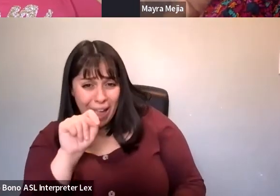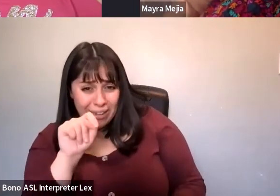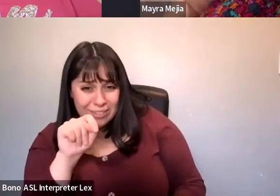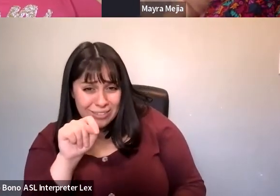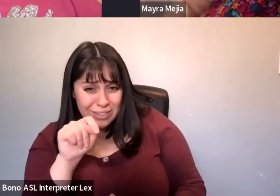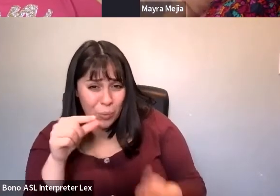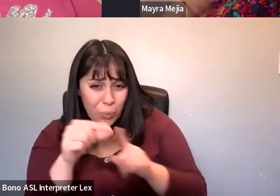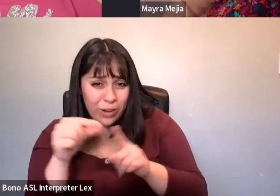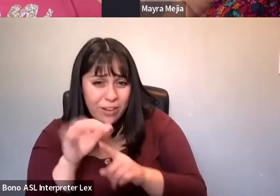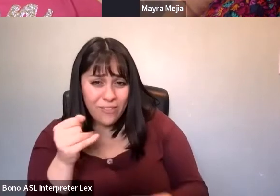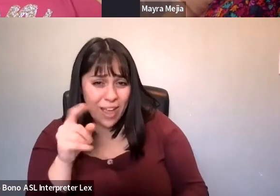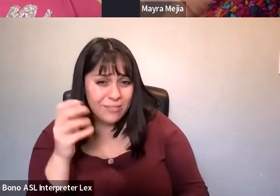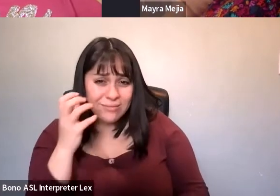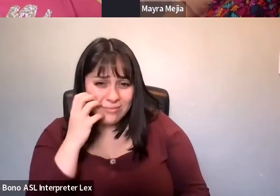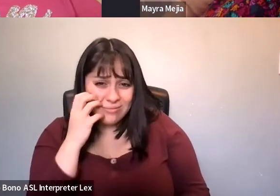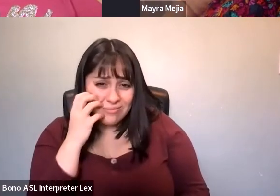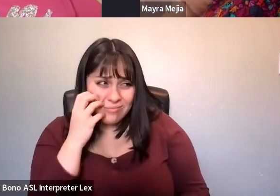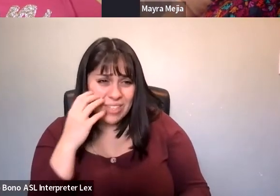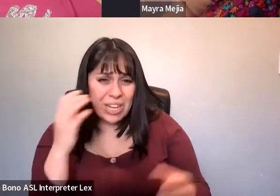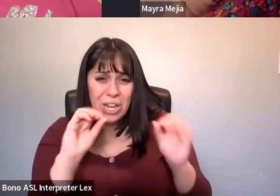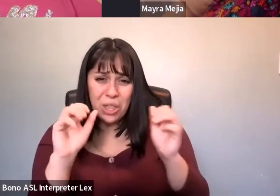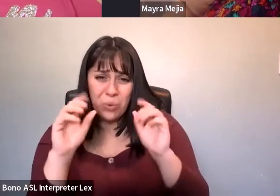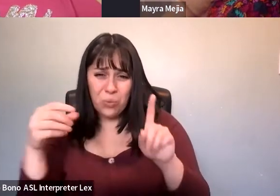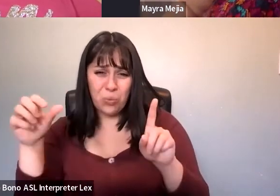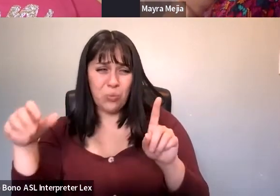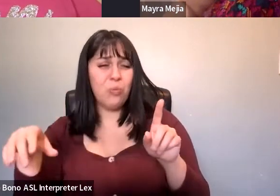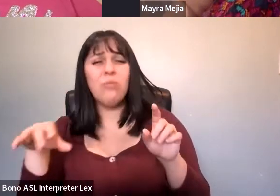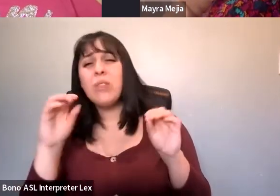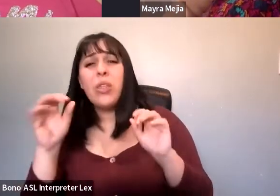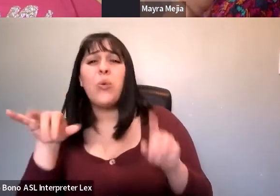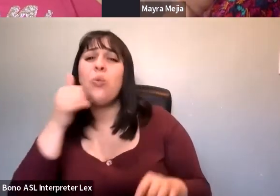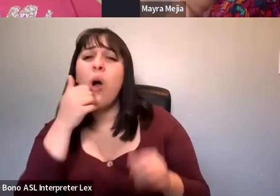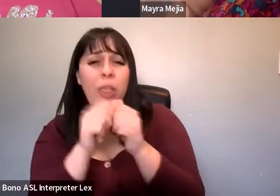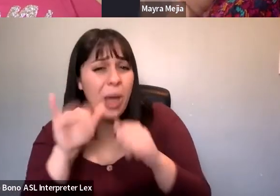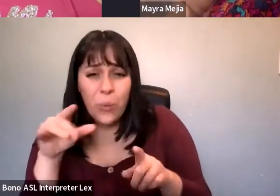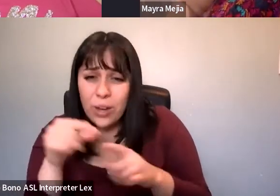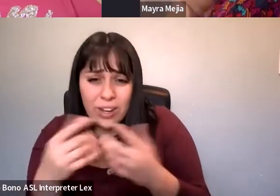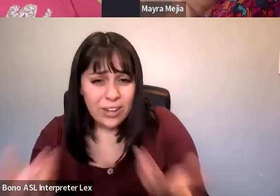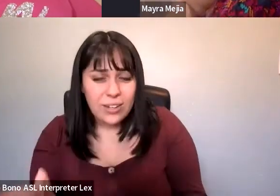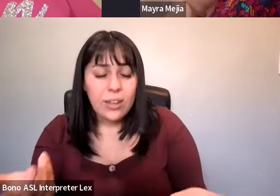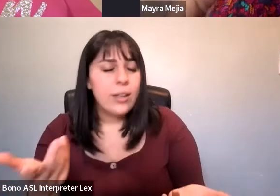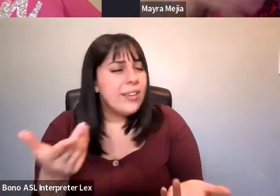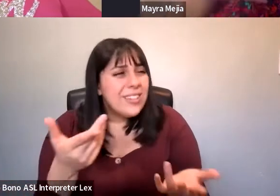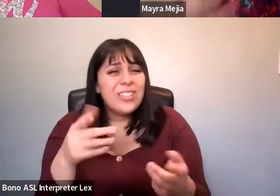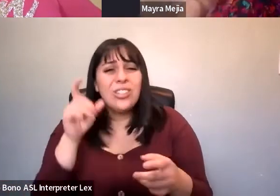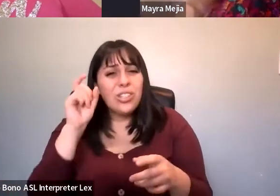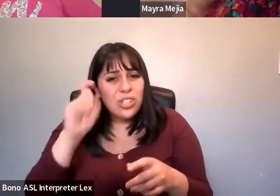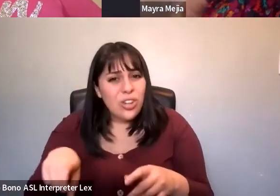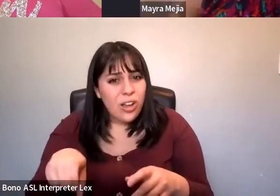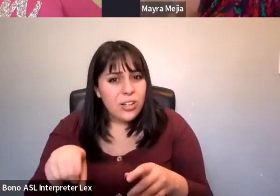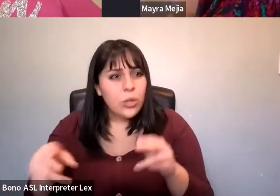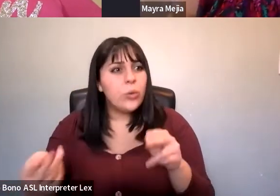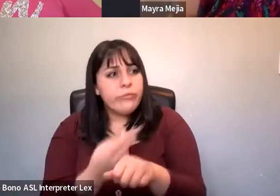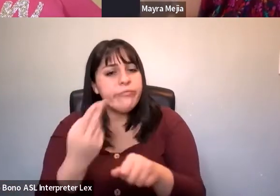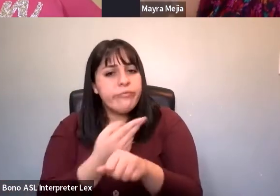And the more we use it, the more it's normal. Because honestly, it did take me a while to do it. It takes everyone a while